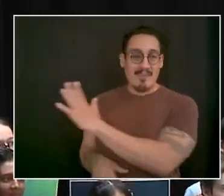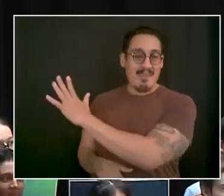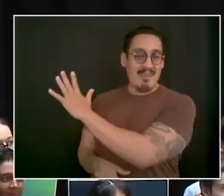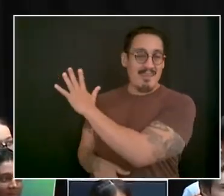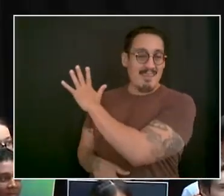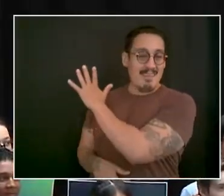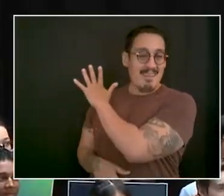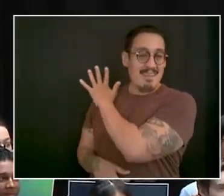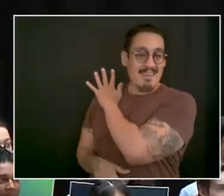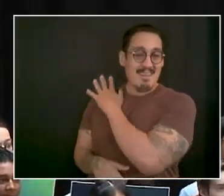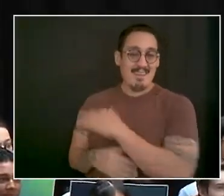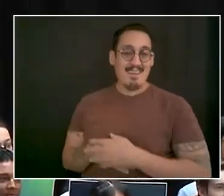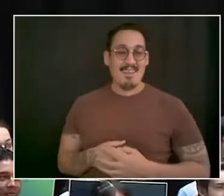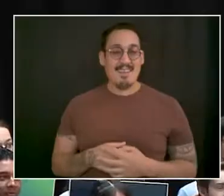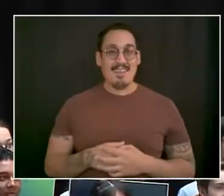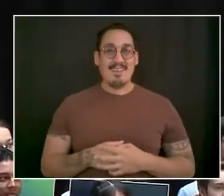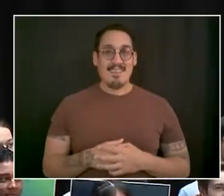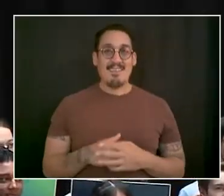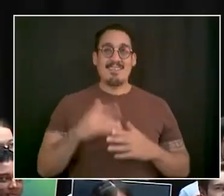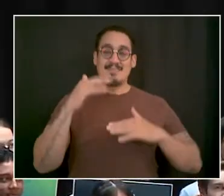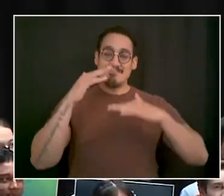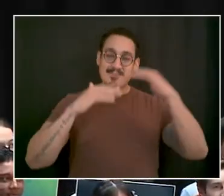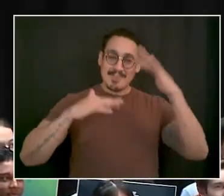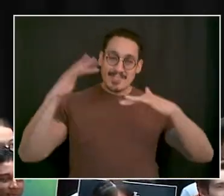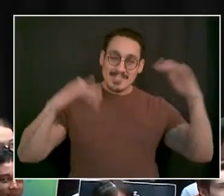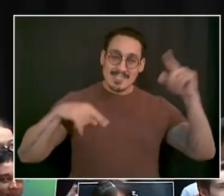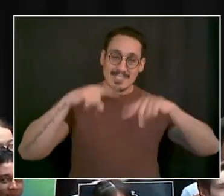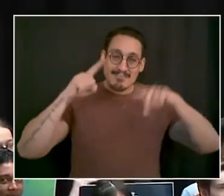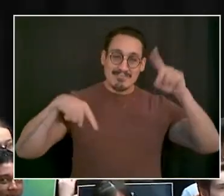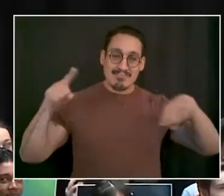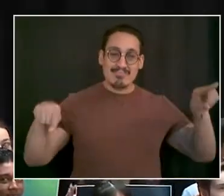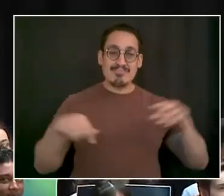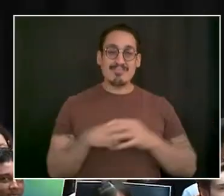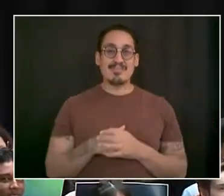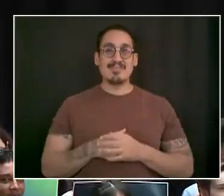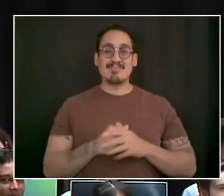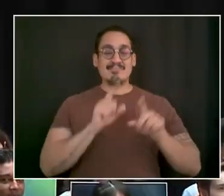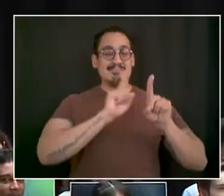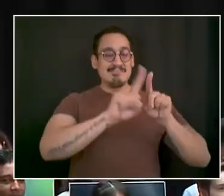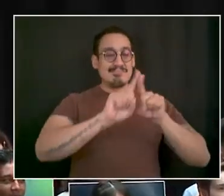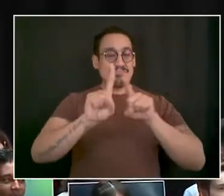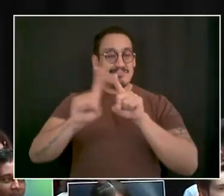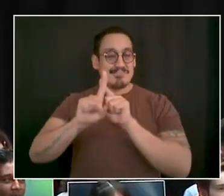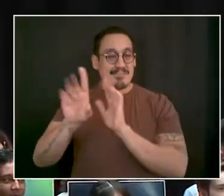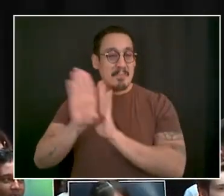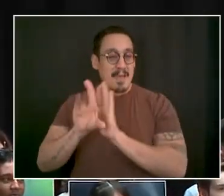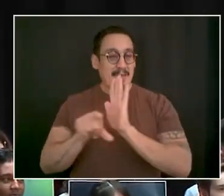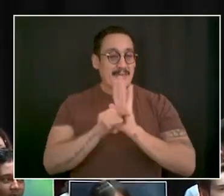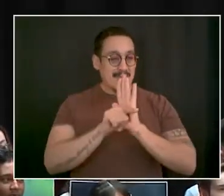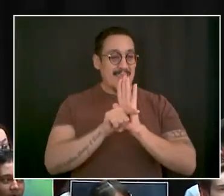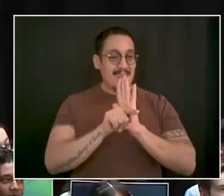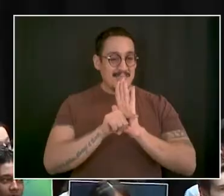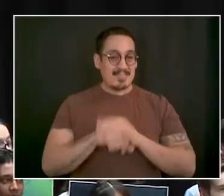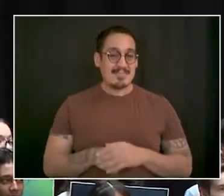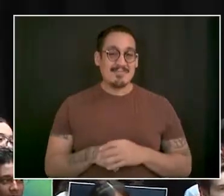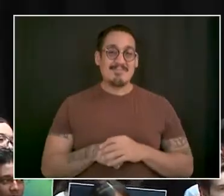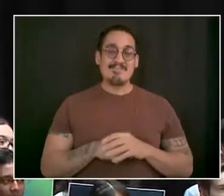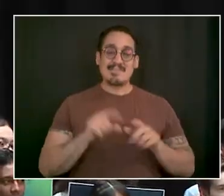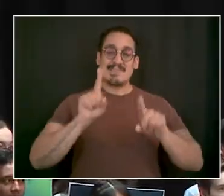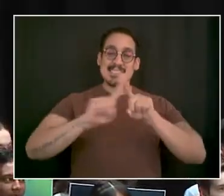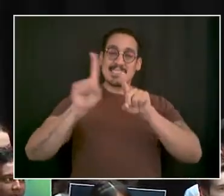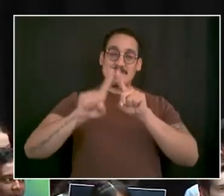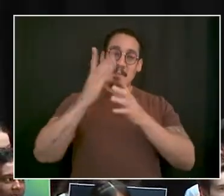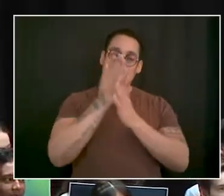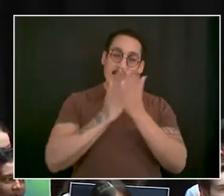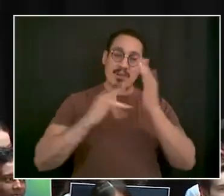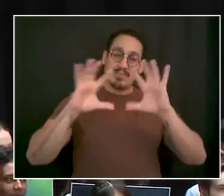the diversity, coming from different backgrounds, different parts of the globe,